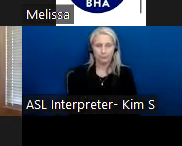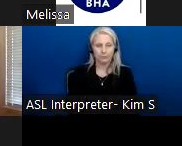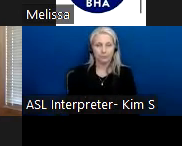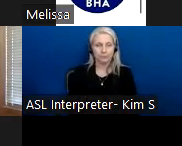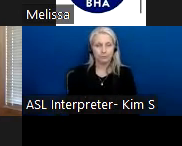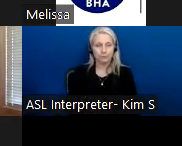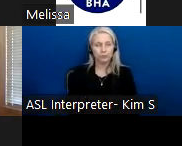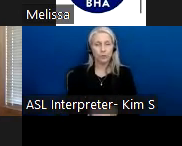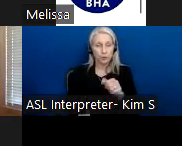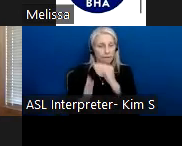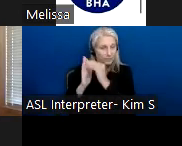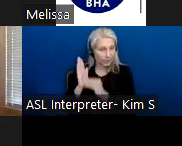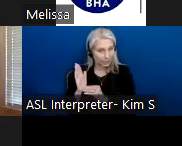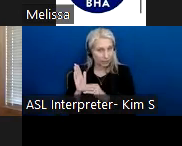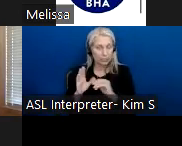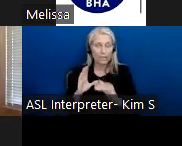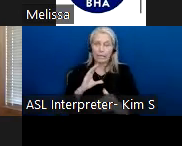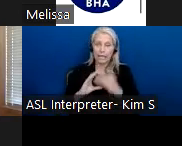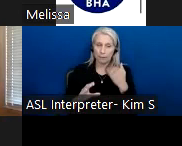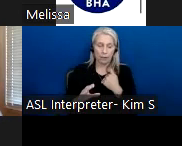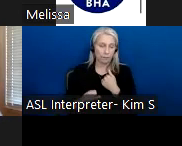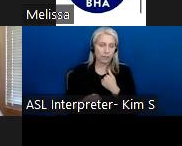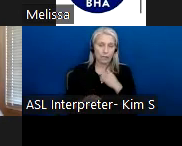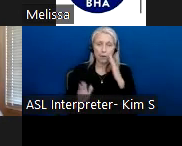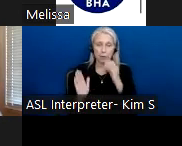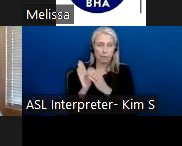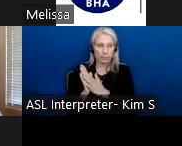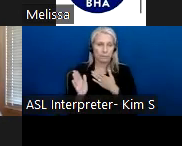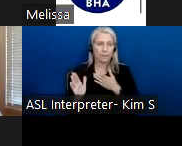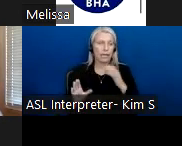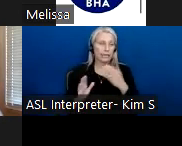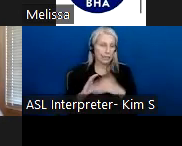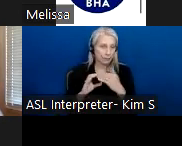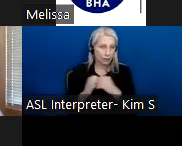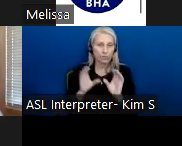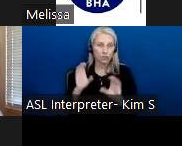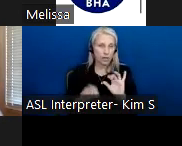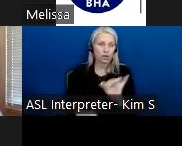You can fill those out. You can also email me directly, and I'll put my email in the chat also.